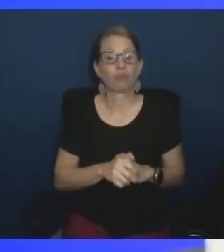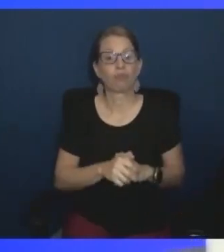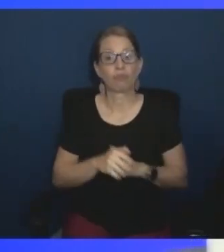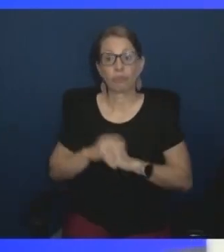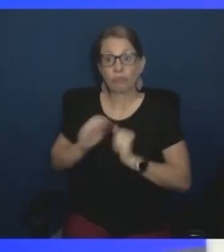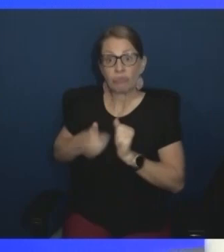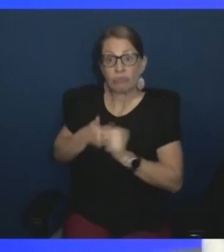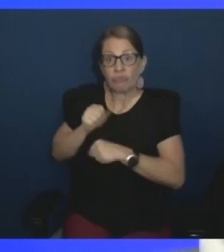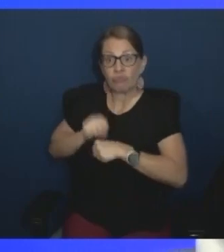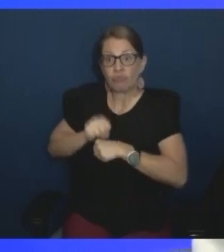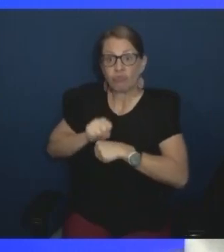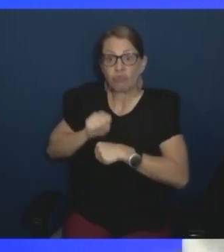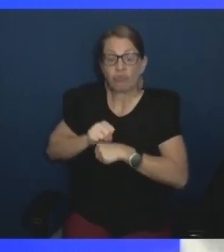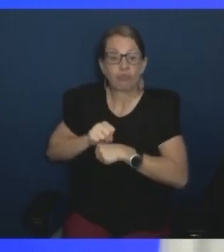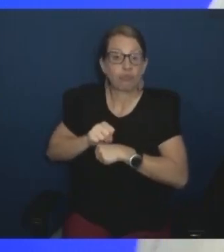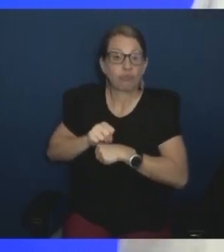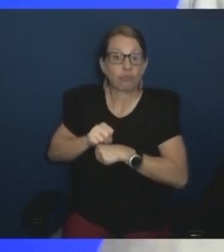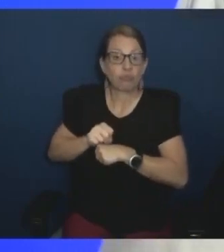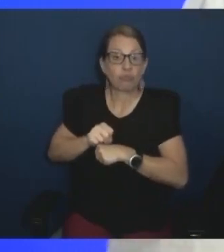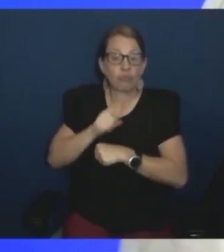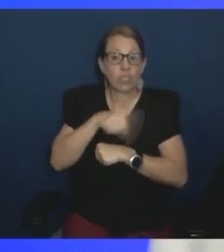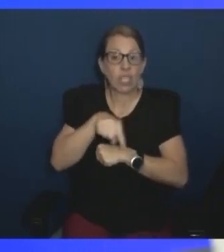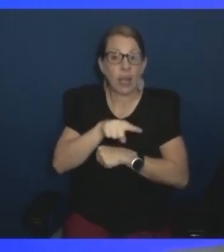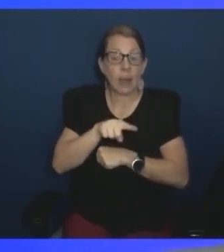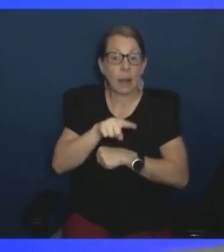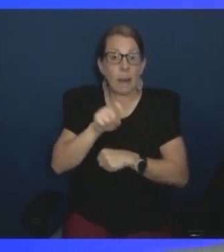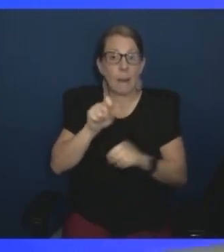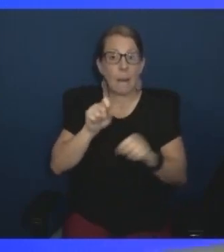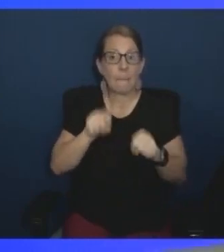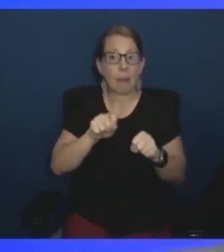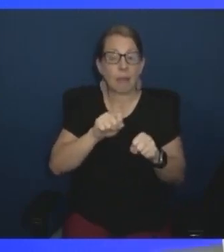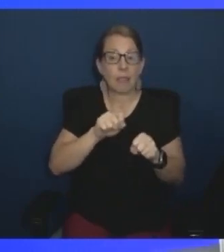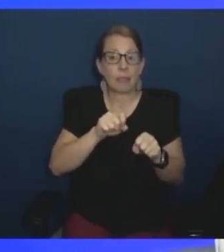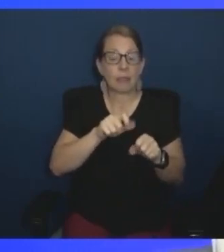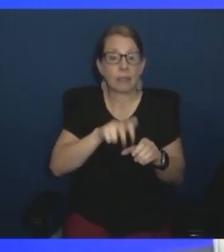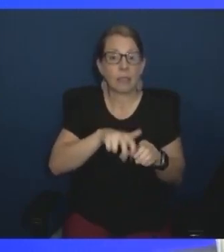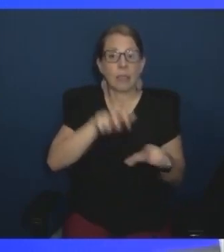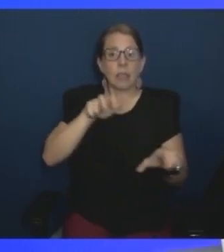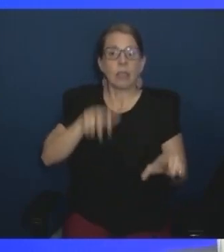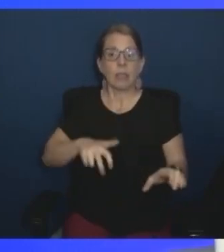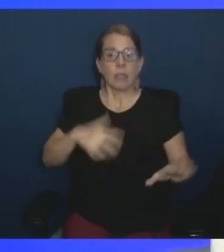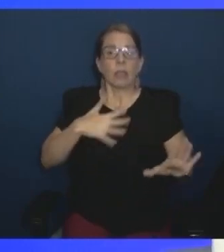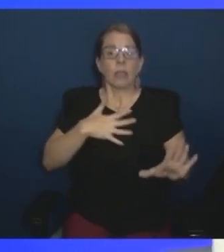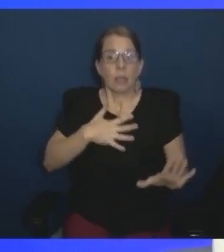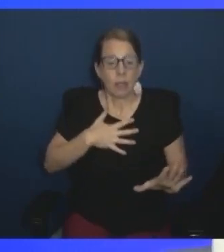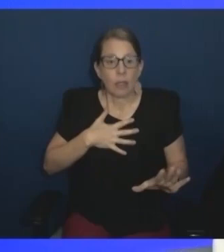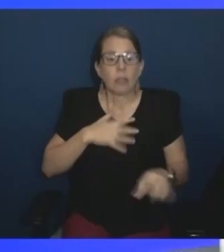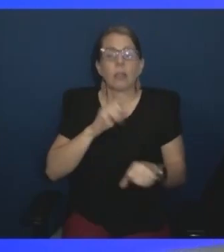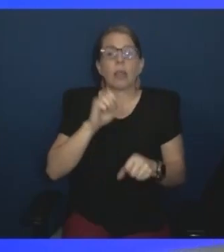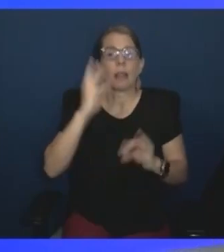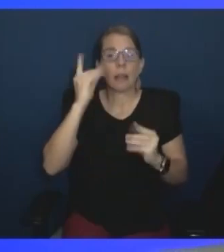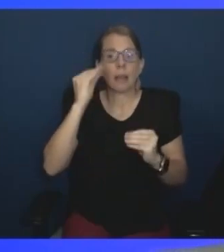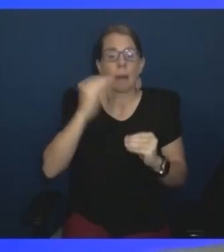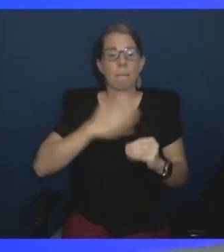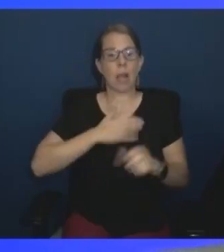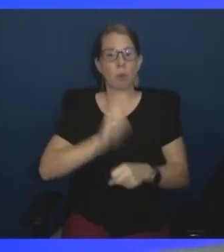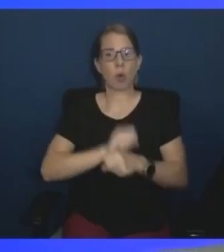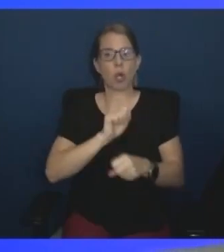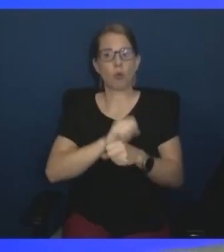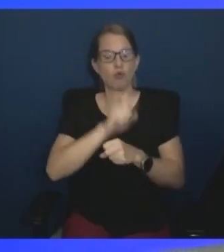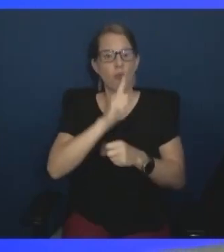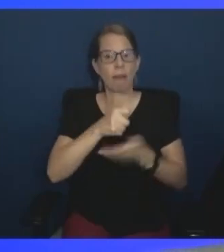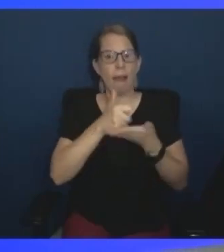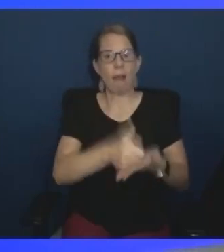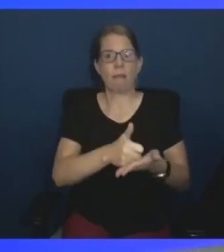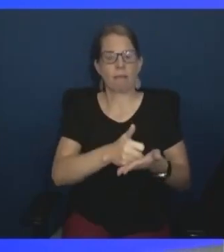probably take a step back to recognize the impact of the work that they're doing. But, so I would just,